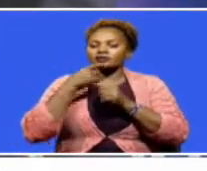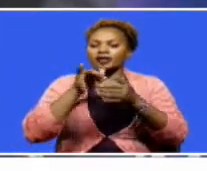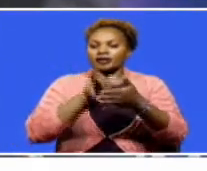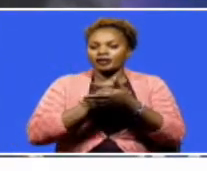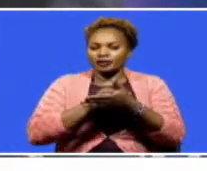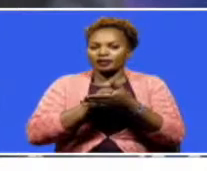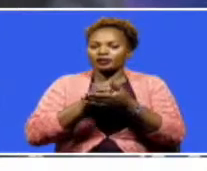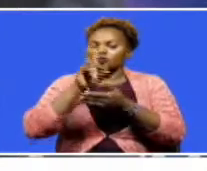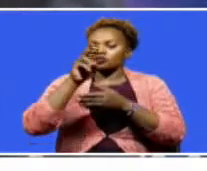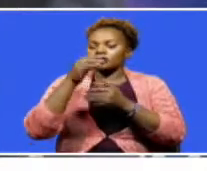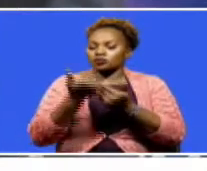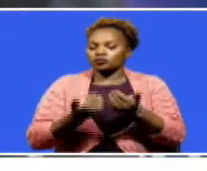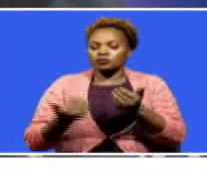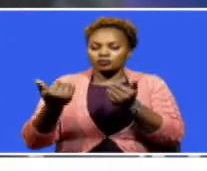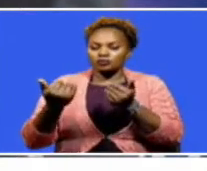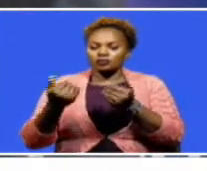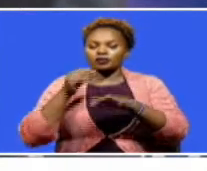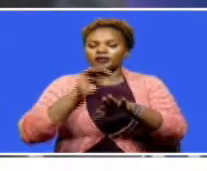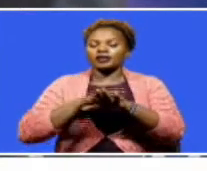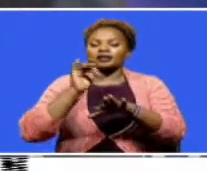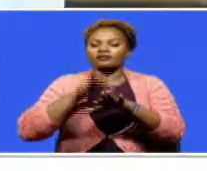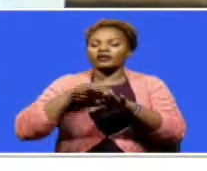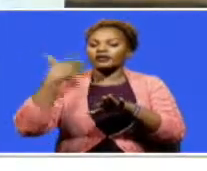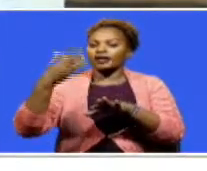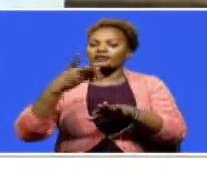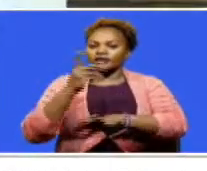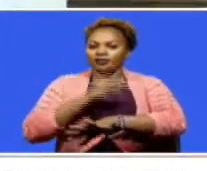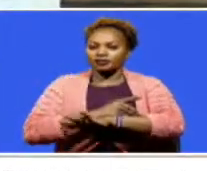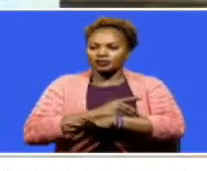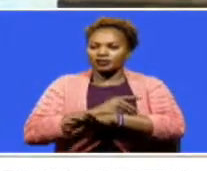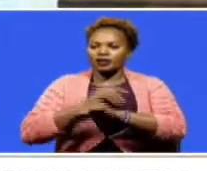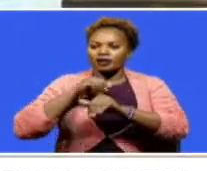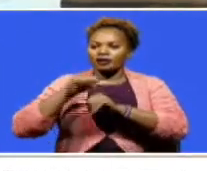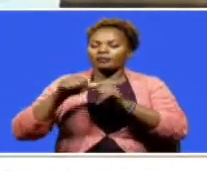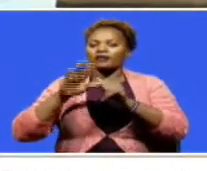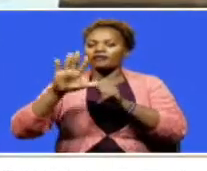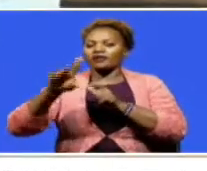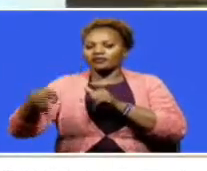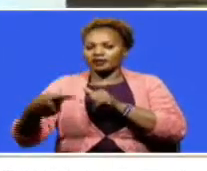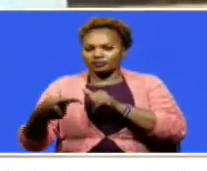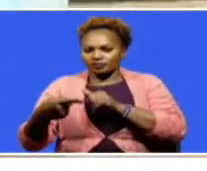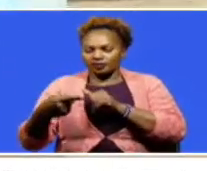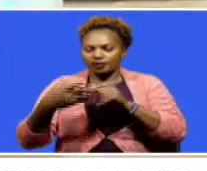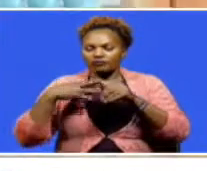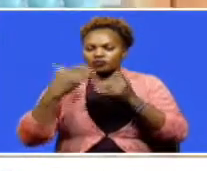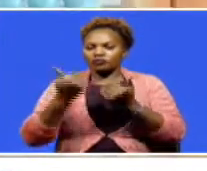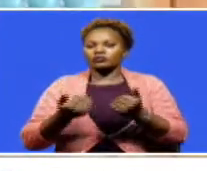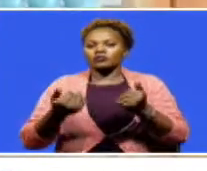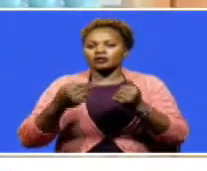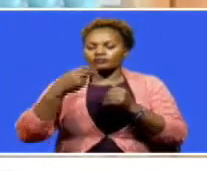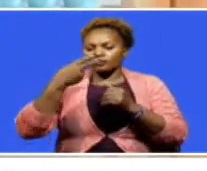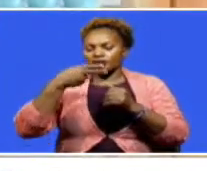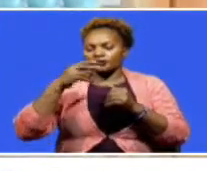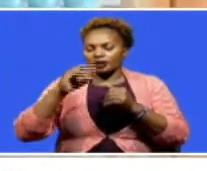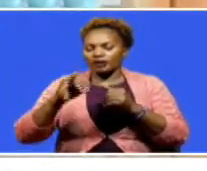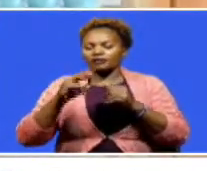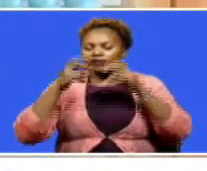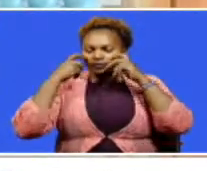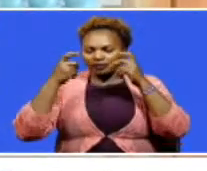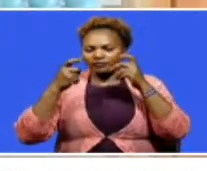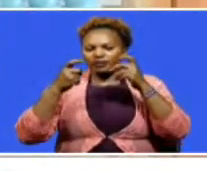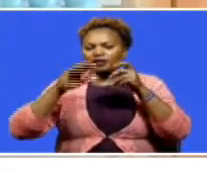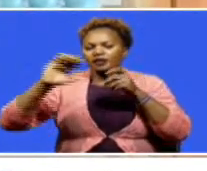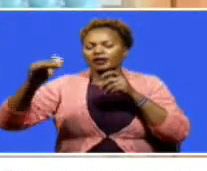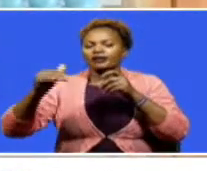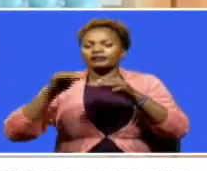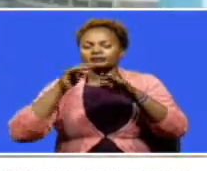that 20 children get infected daily. About 5,000 children living with HIV from the 12 counties